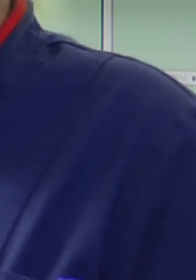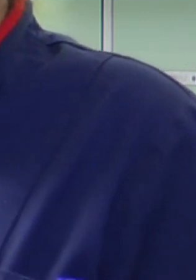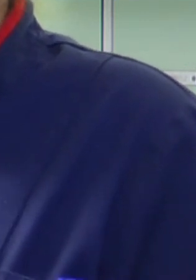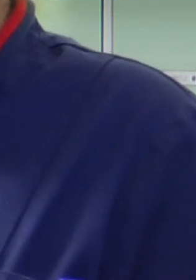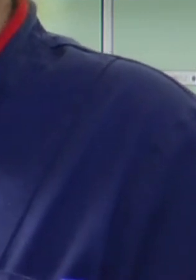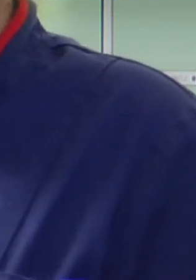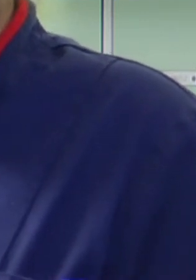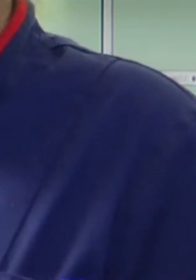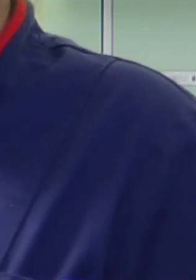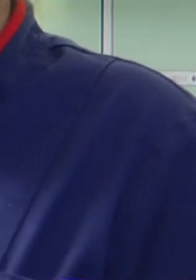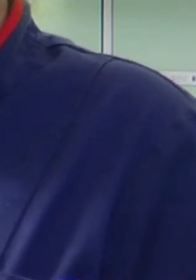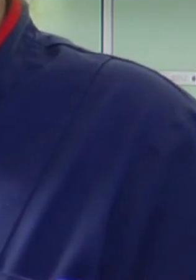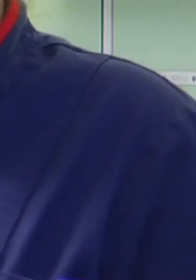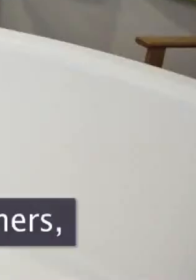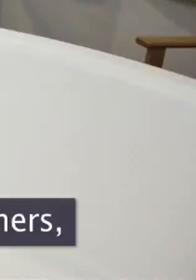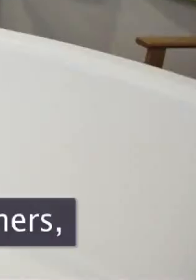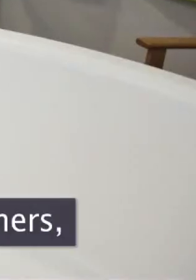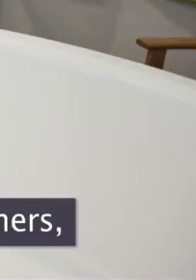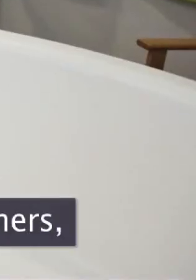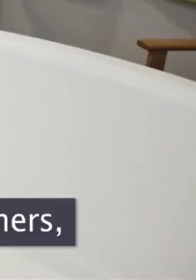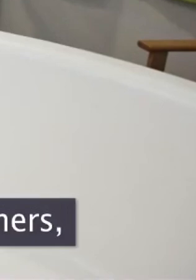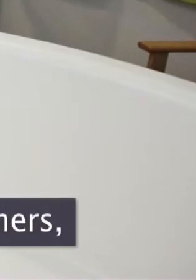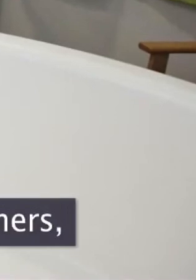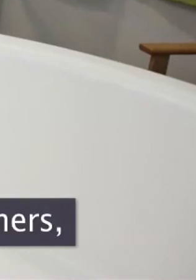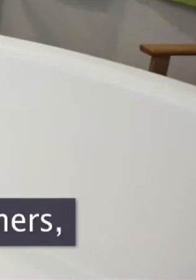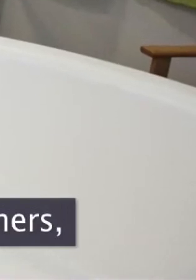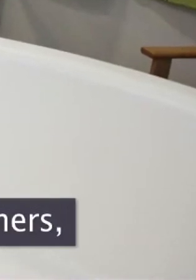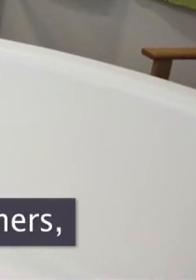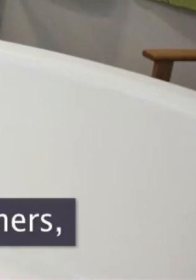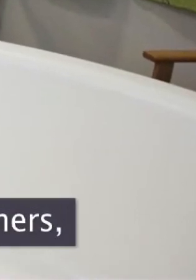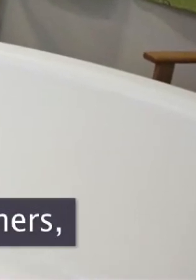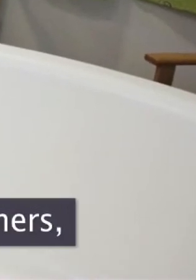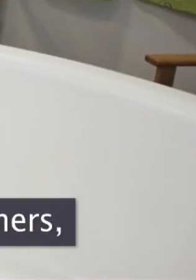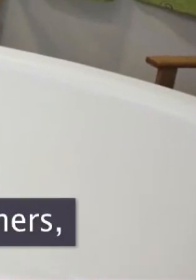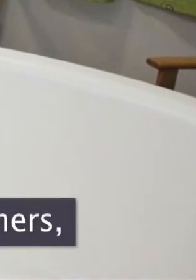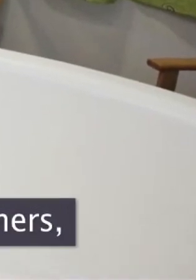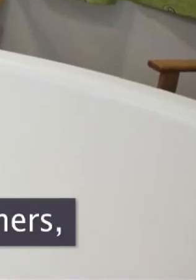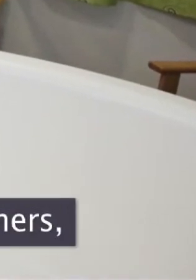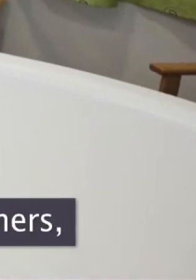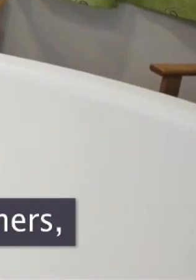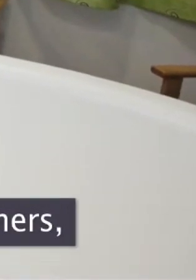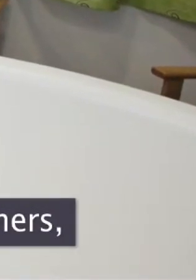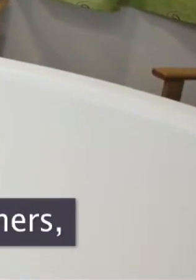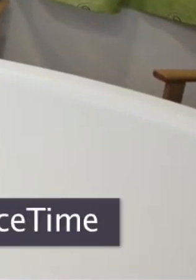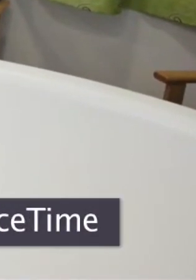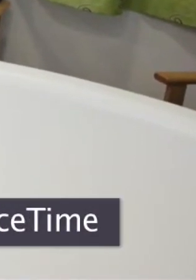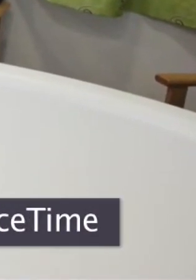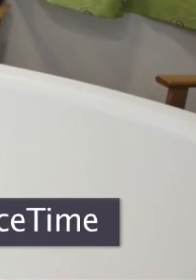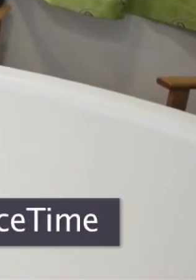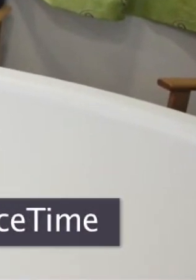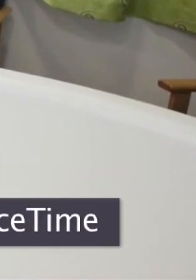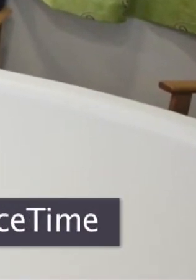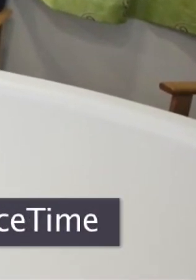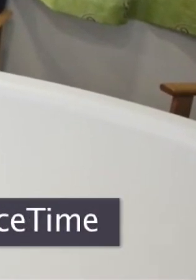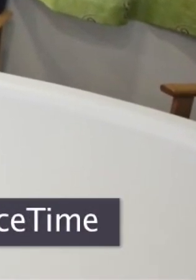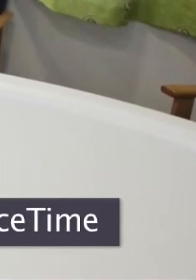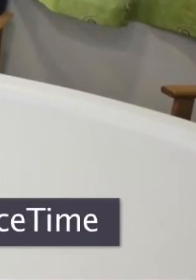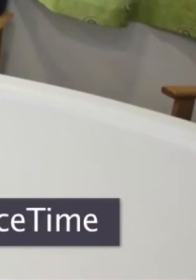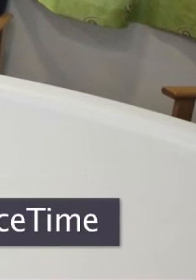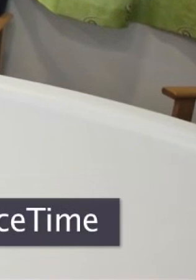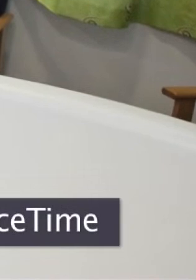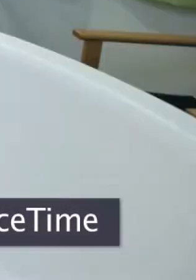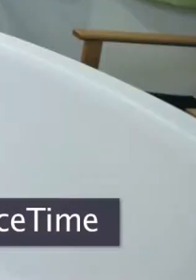possible, supporting them throughout labour, encouraging them to keep in contact with their partners. I was there at some points